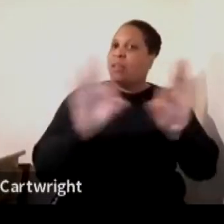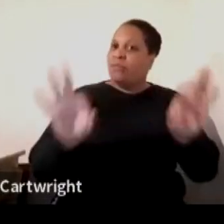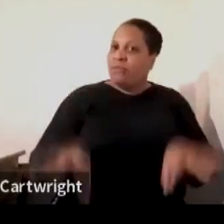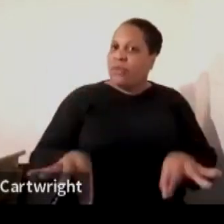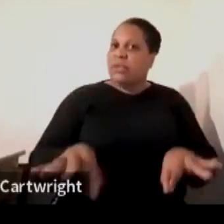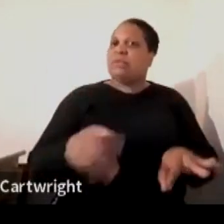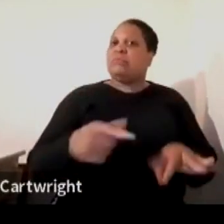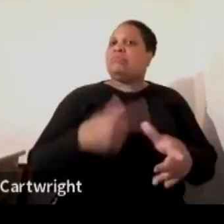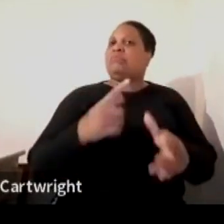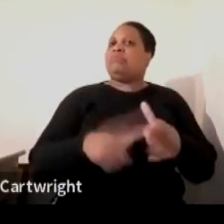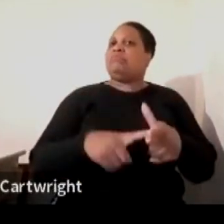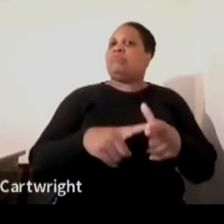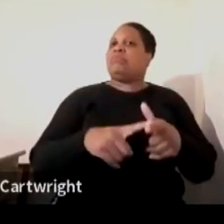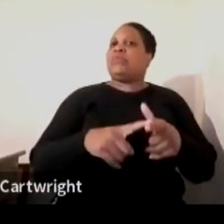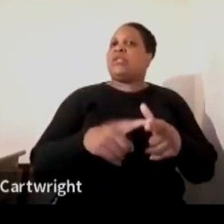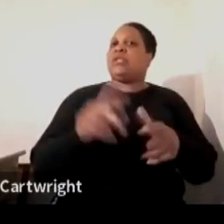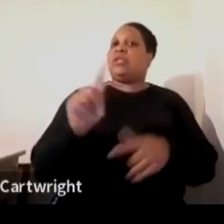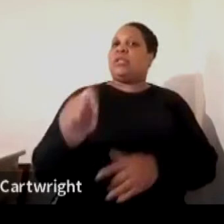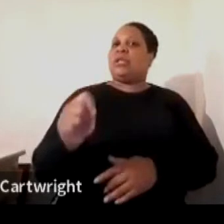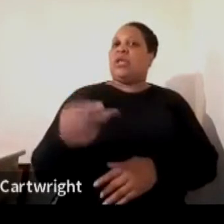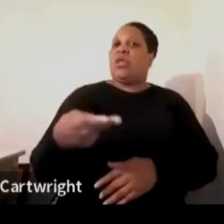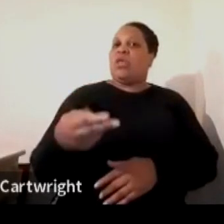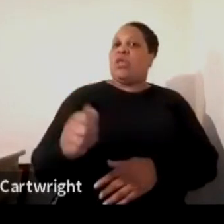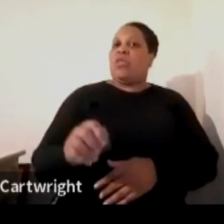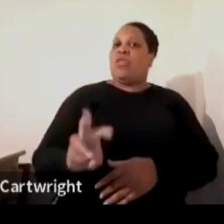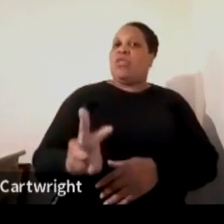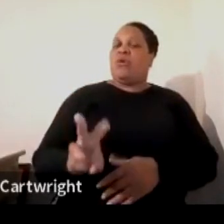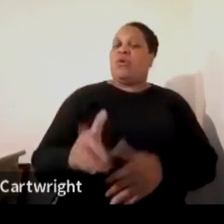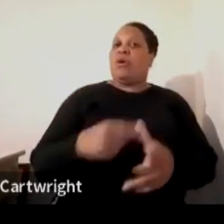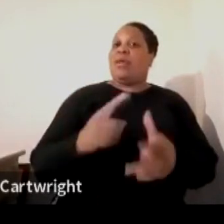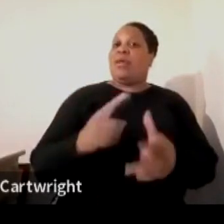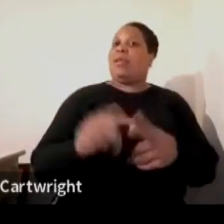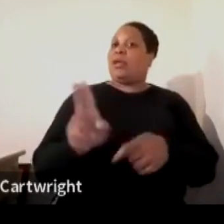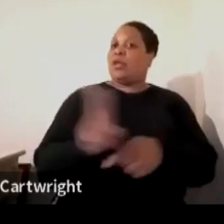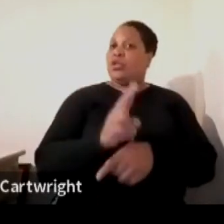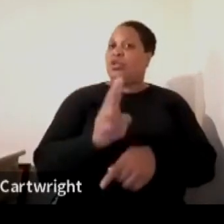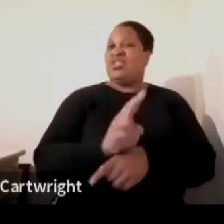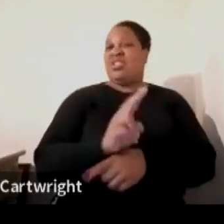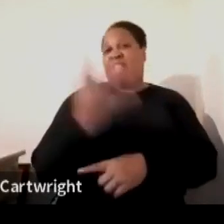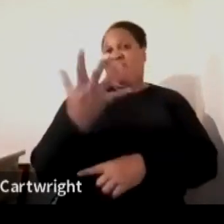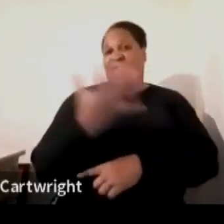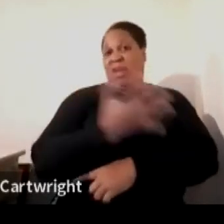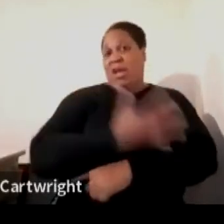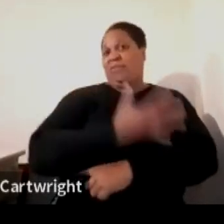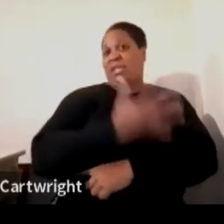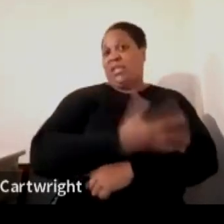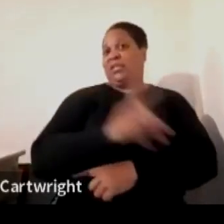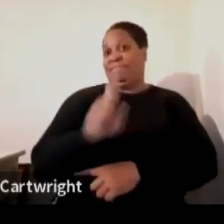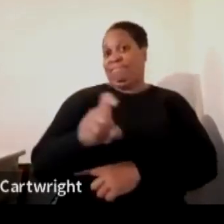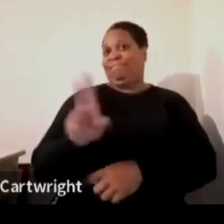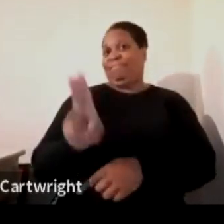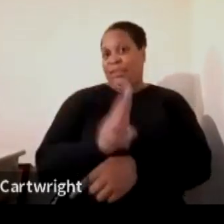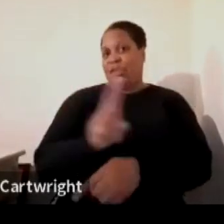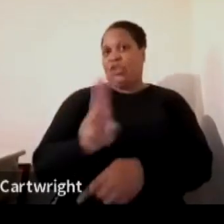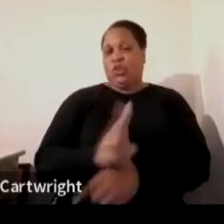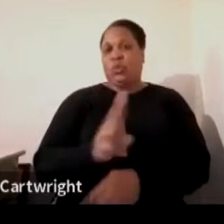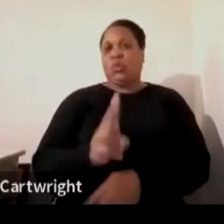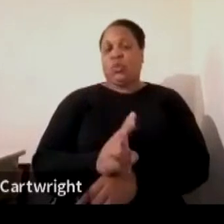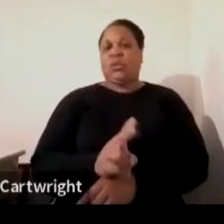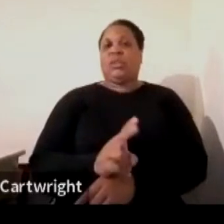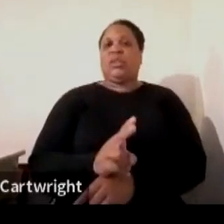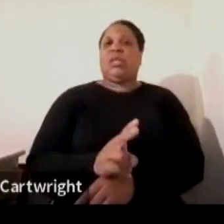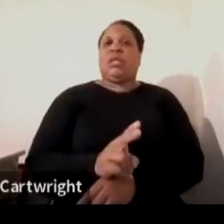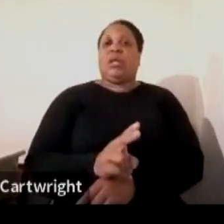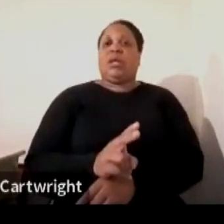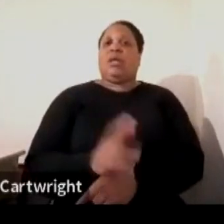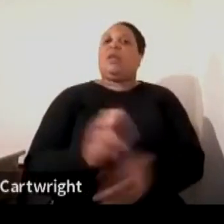are then thawed out. And once they're thawed out, they can only be used within a 5-day period. Now, just to reiterate, when everyone